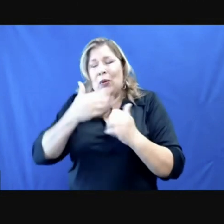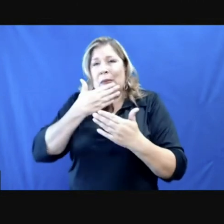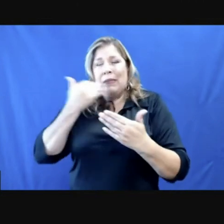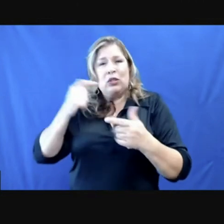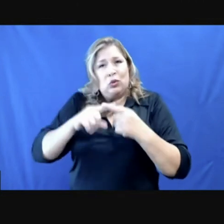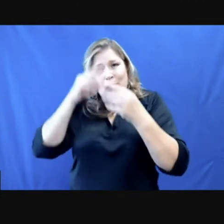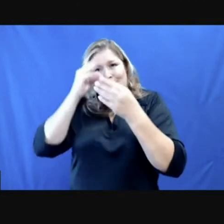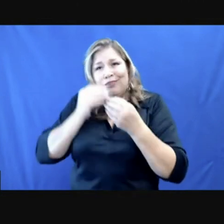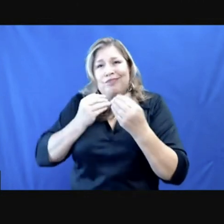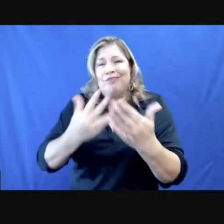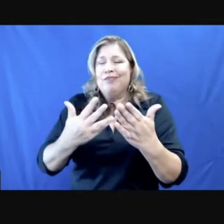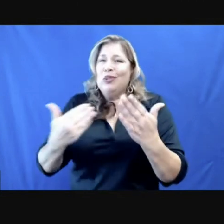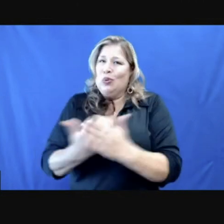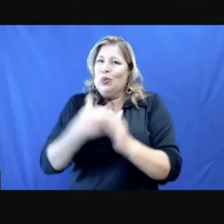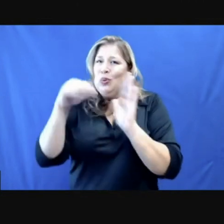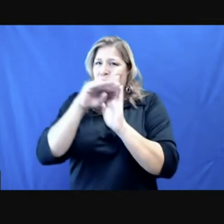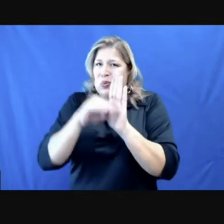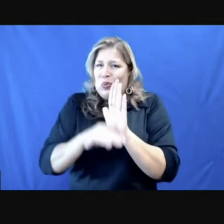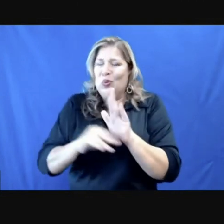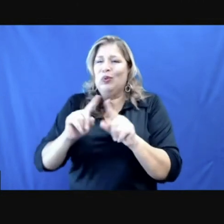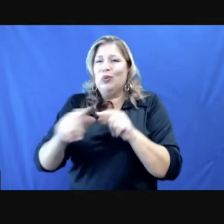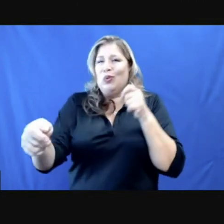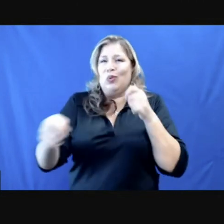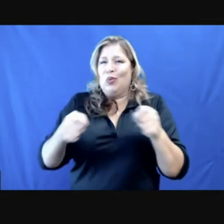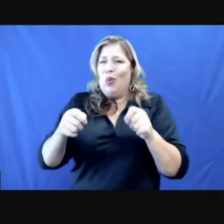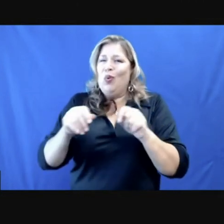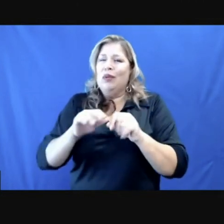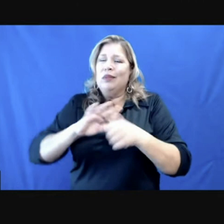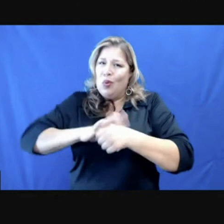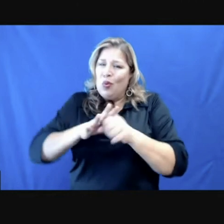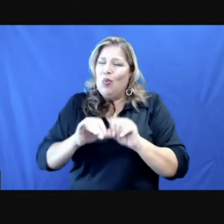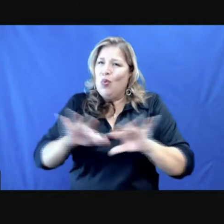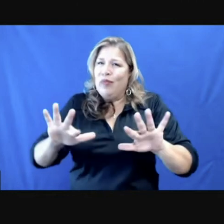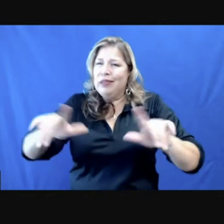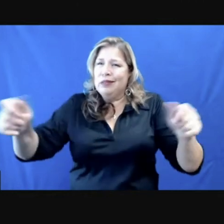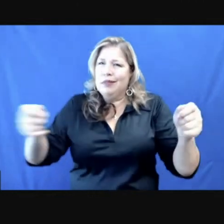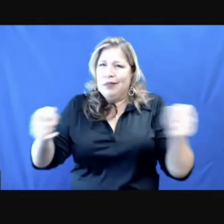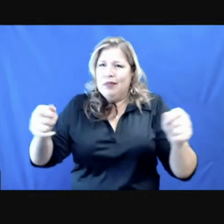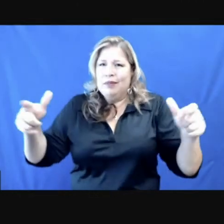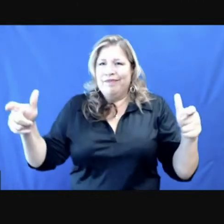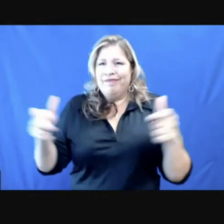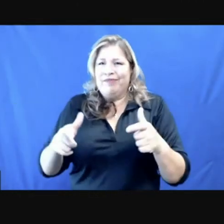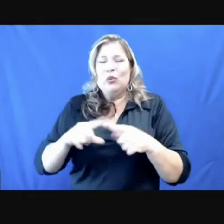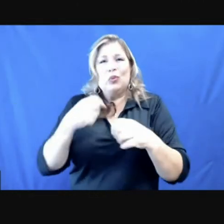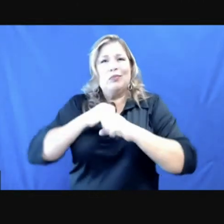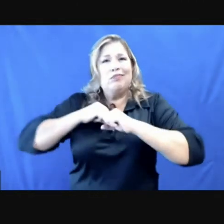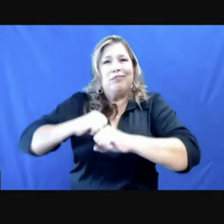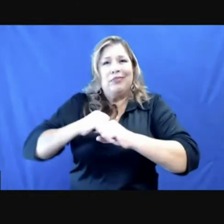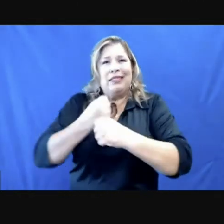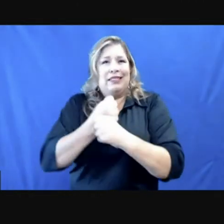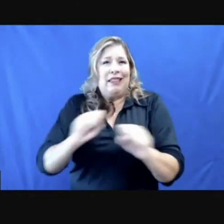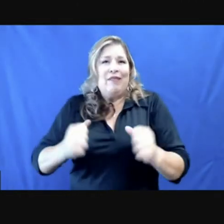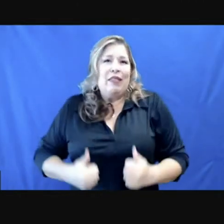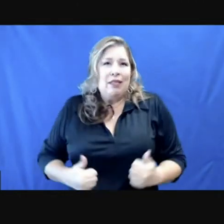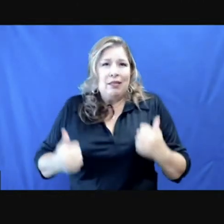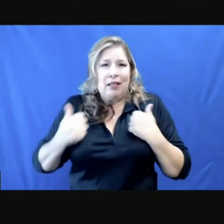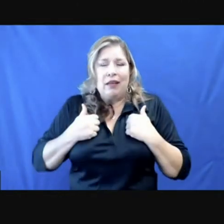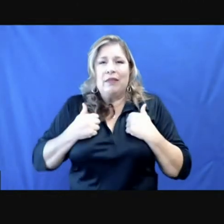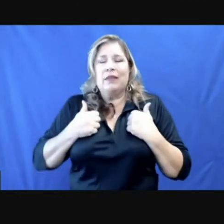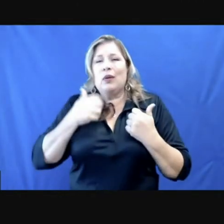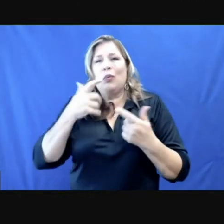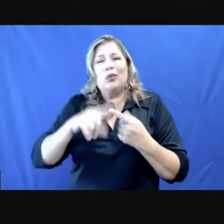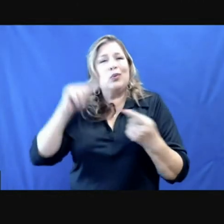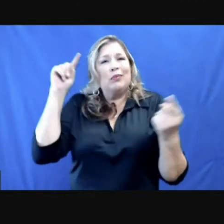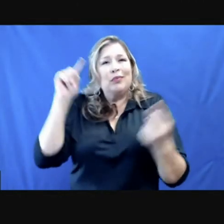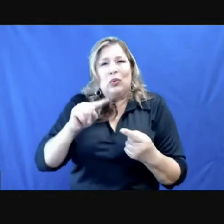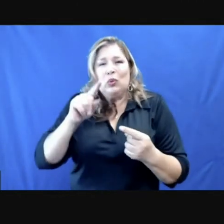really, most importantly, get this surge under control and do what we can to save lives and reduce the level of illness